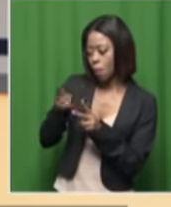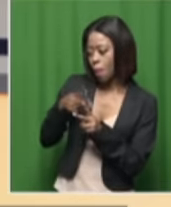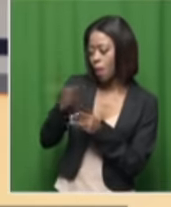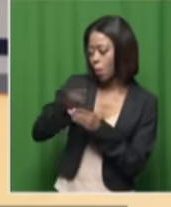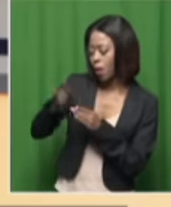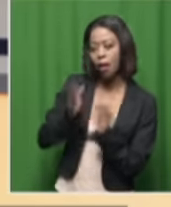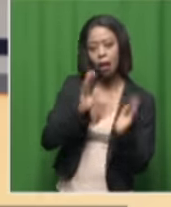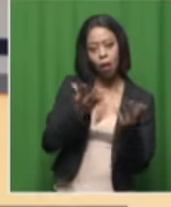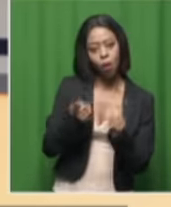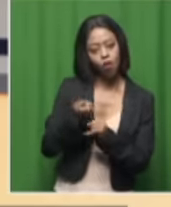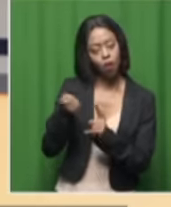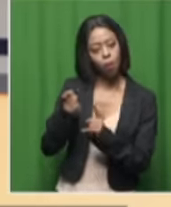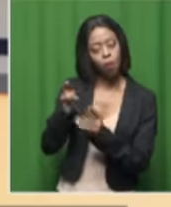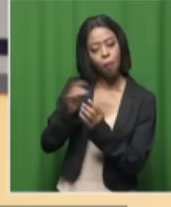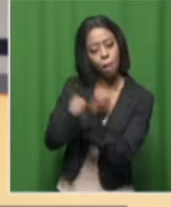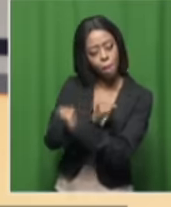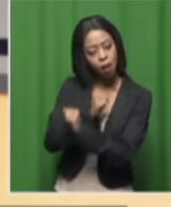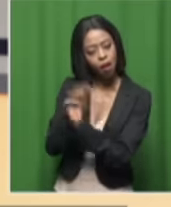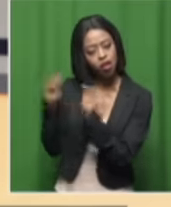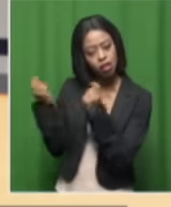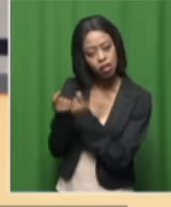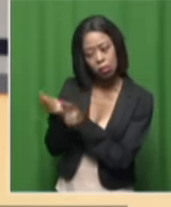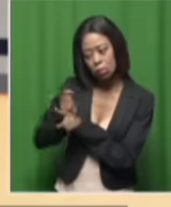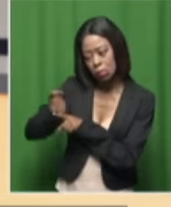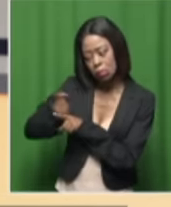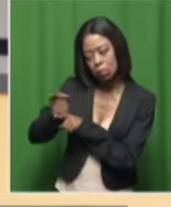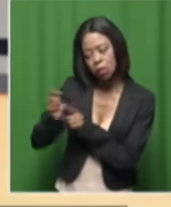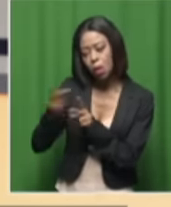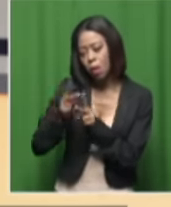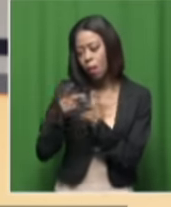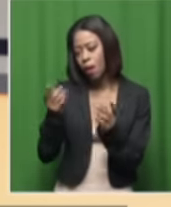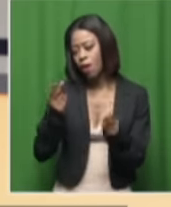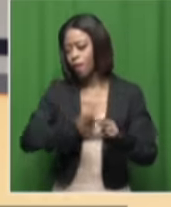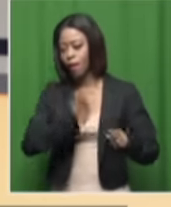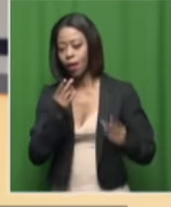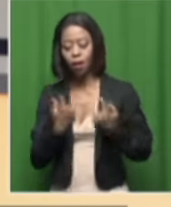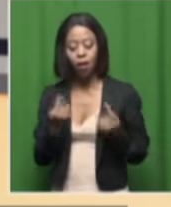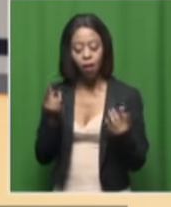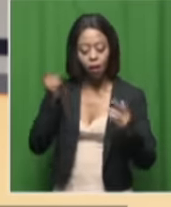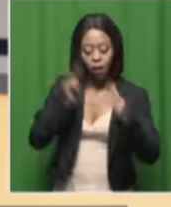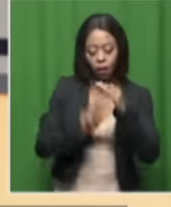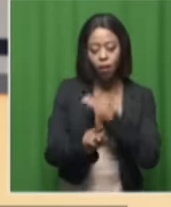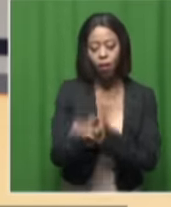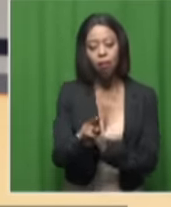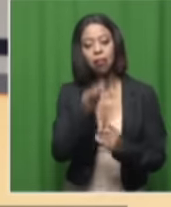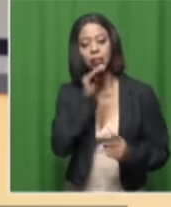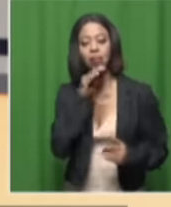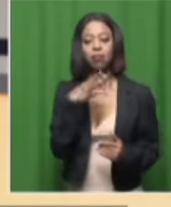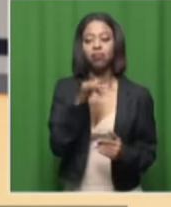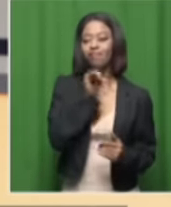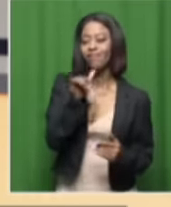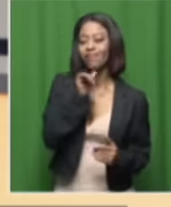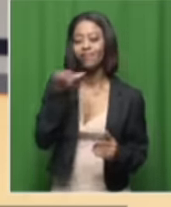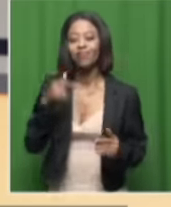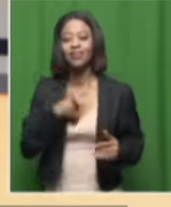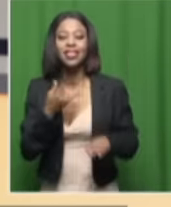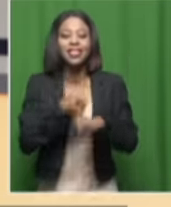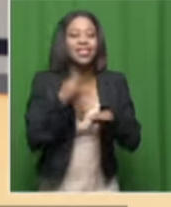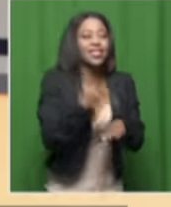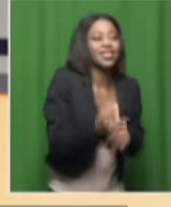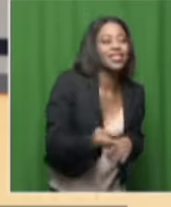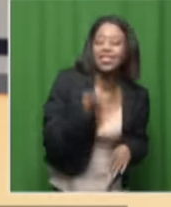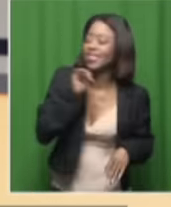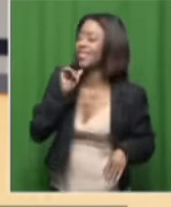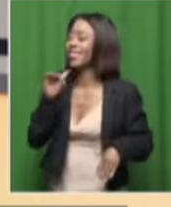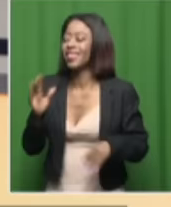the Pirates camp preparing for this final. And when you came into that field, it was just like you didn't care. You were like, I get hurt, I don't